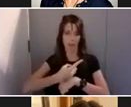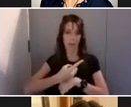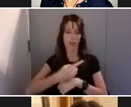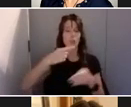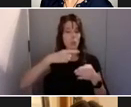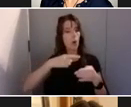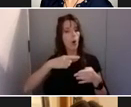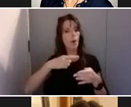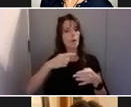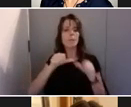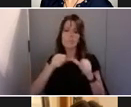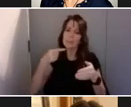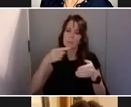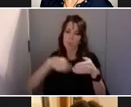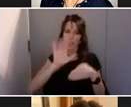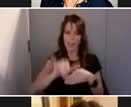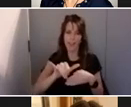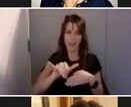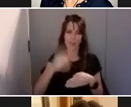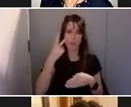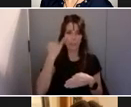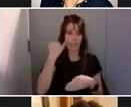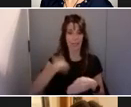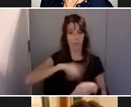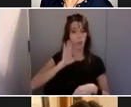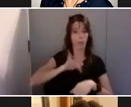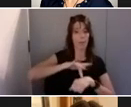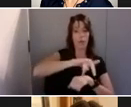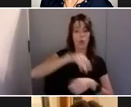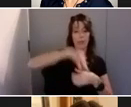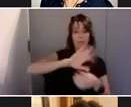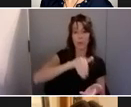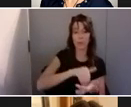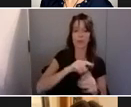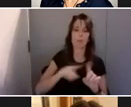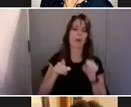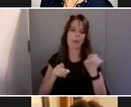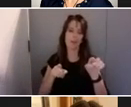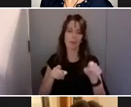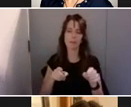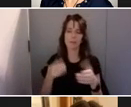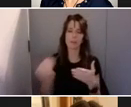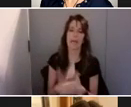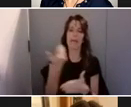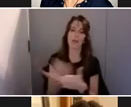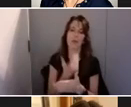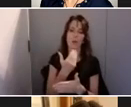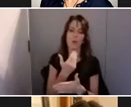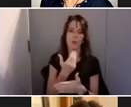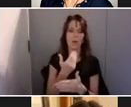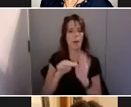closer to October 7th to see if we're going to be an early vote center. But this is a new vote center